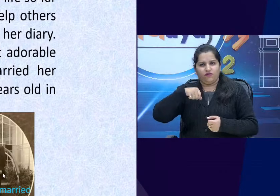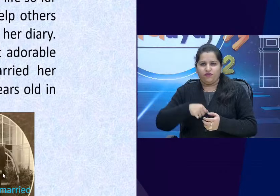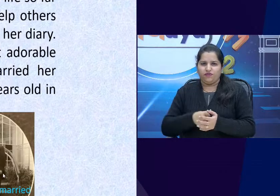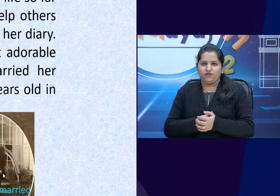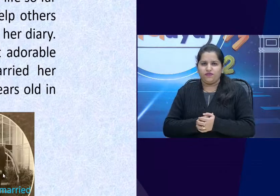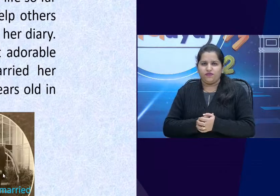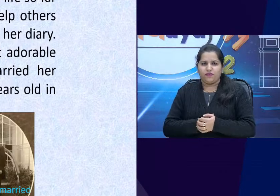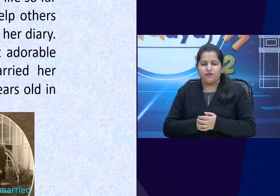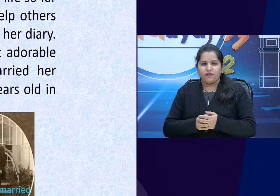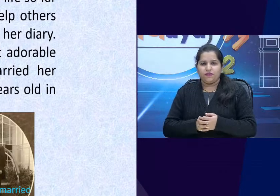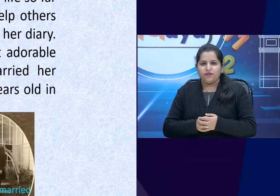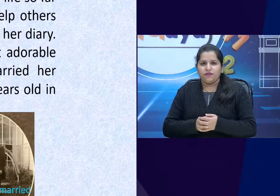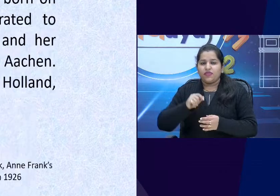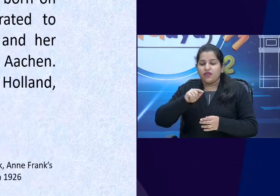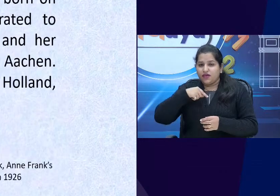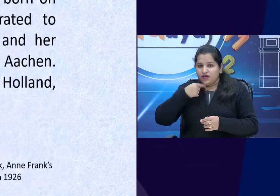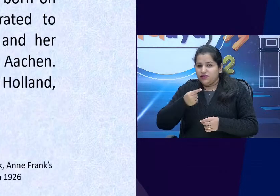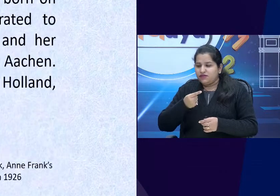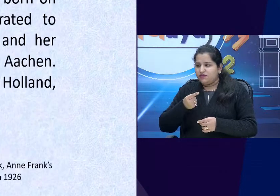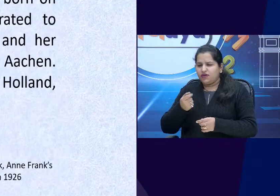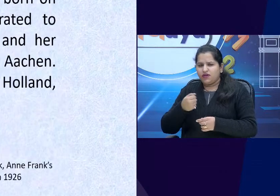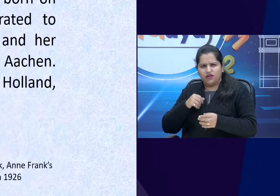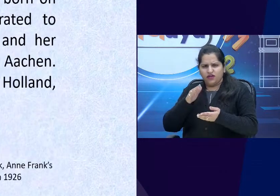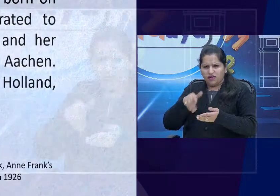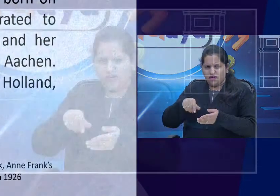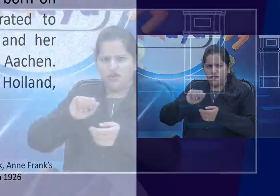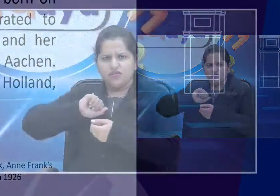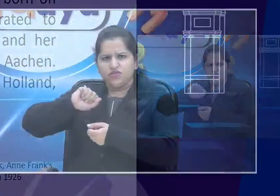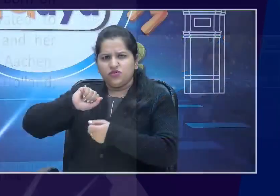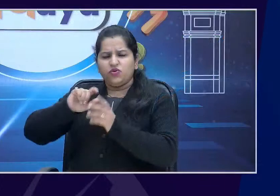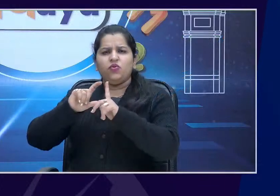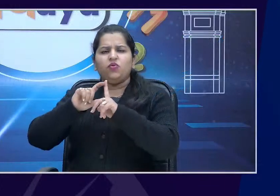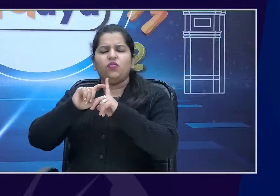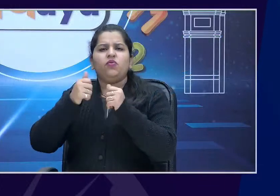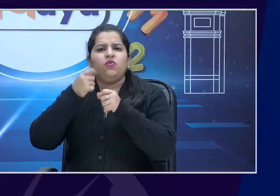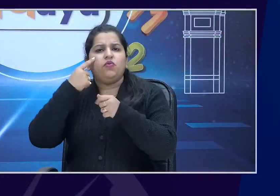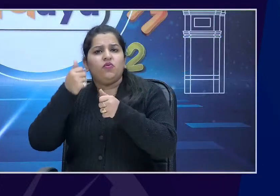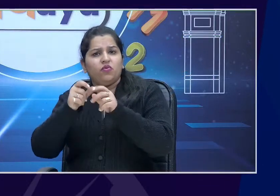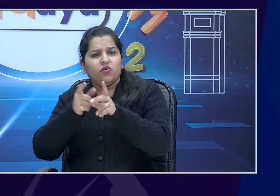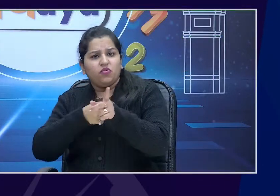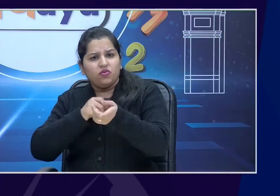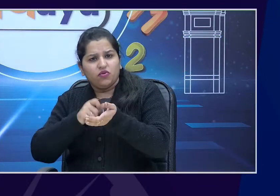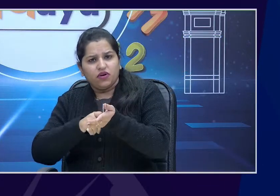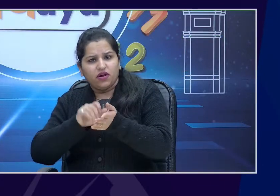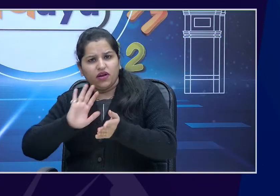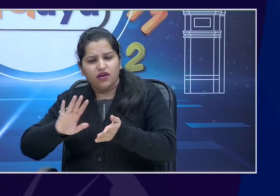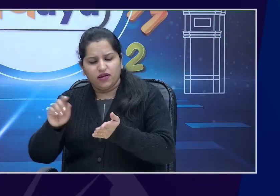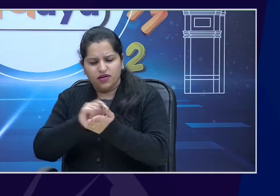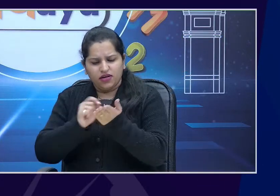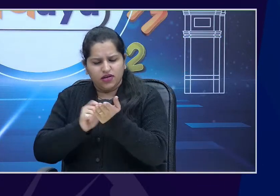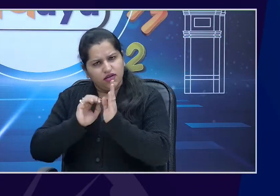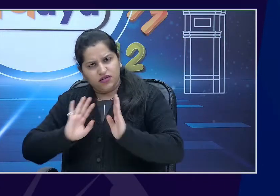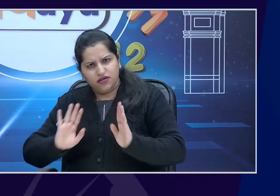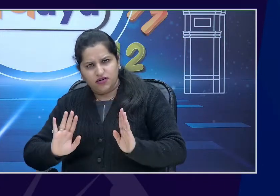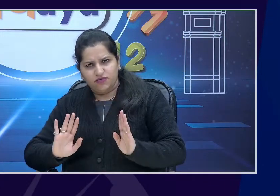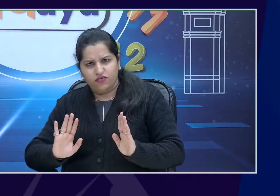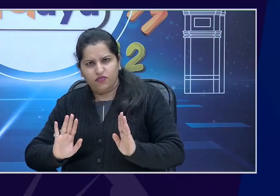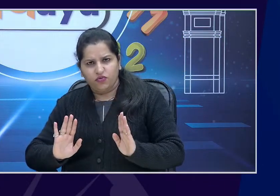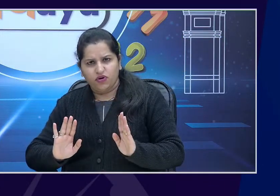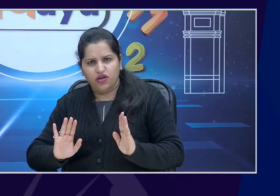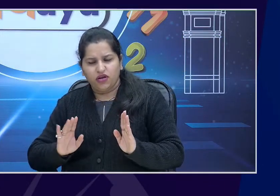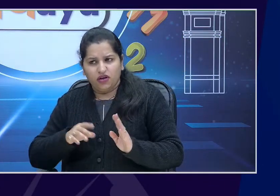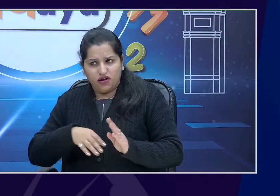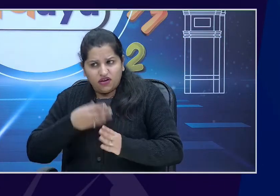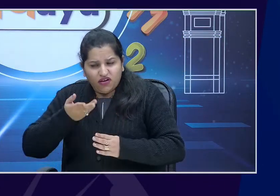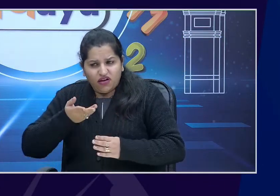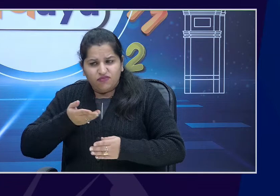ma'am? Yes? Yes ma'am. Can diary be in written form only? No, diary cannot not only